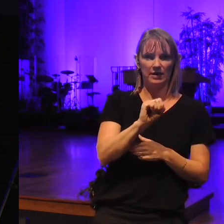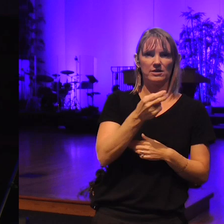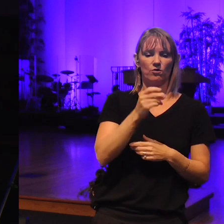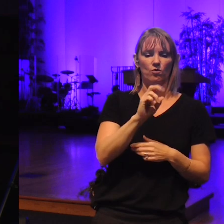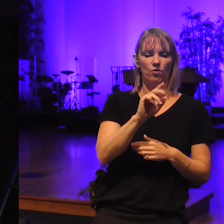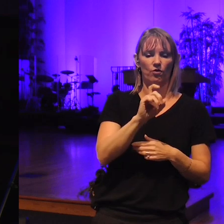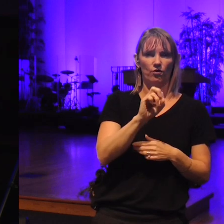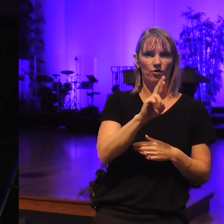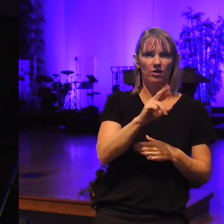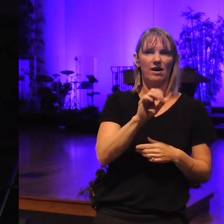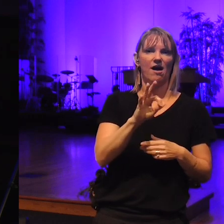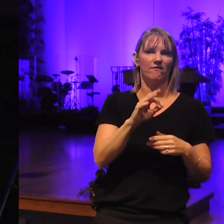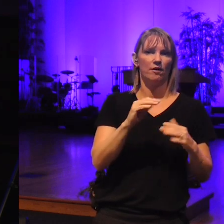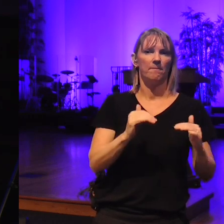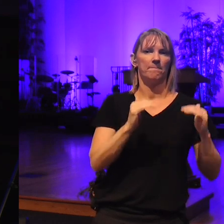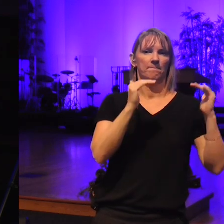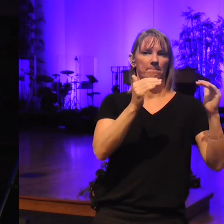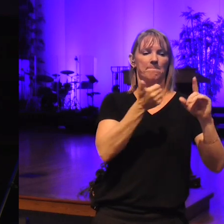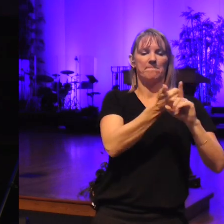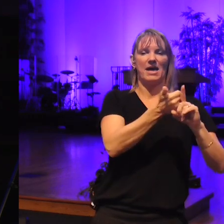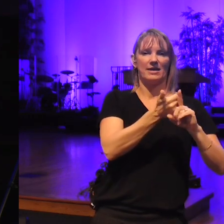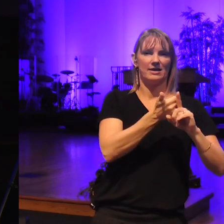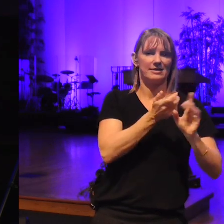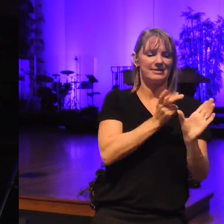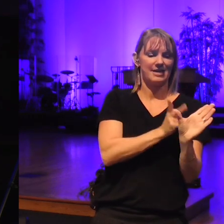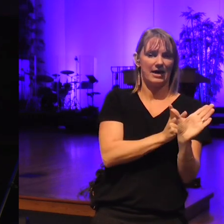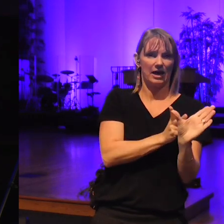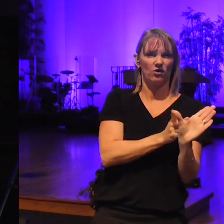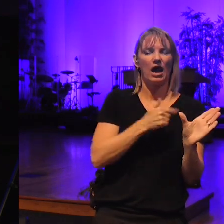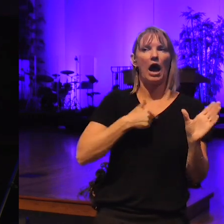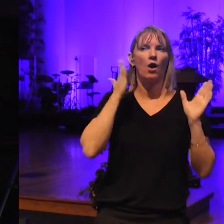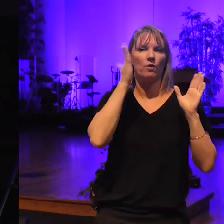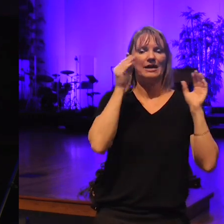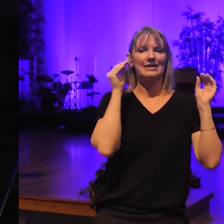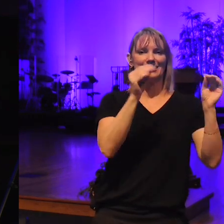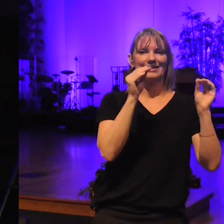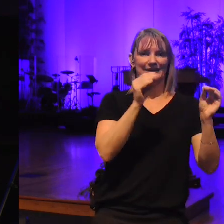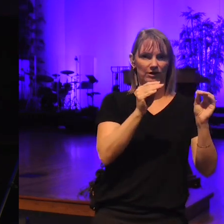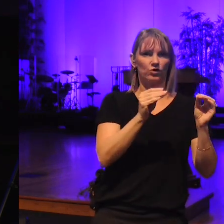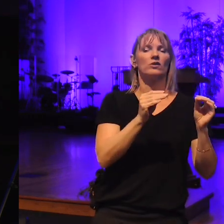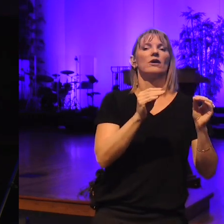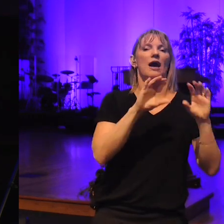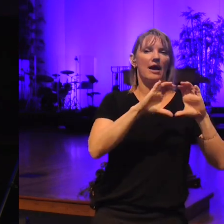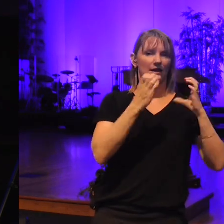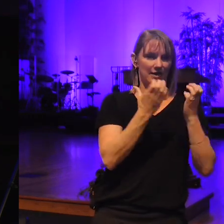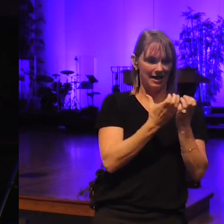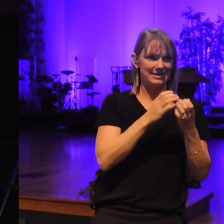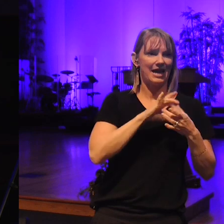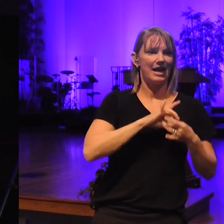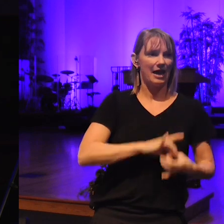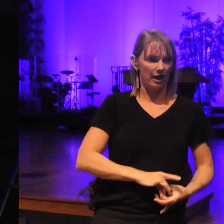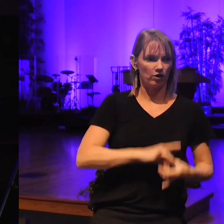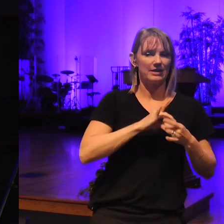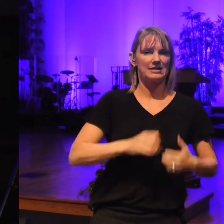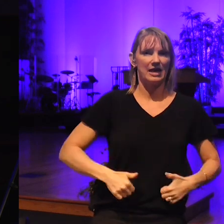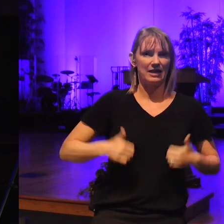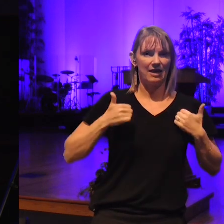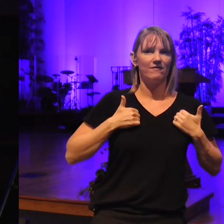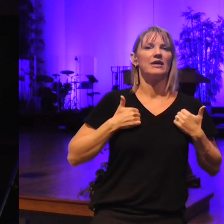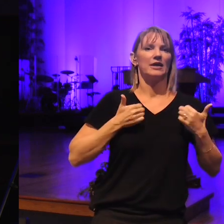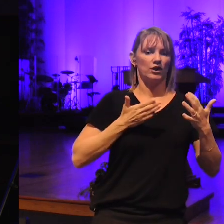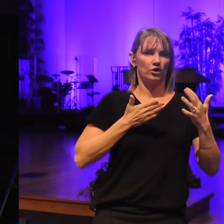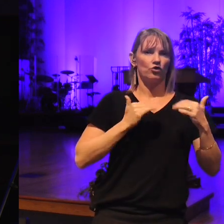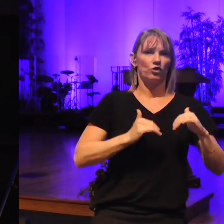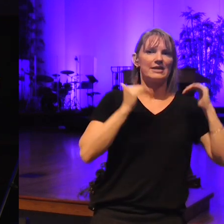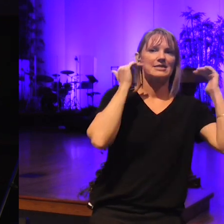existential metapsychiatry. And I'm going to be teaching a class called Angerless Living, Transcendent Regard this